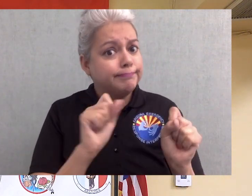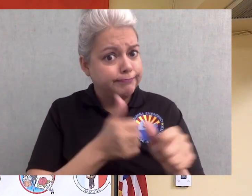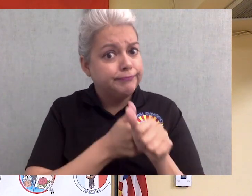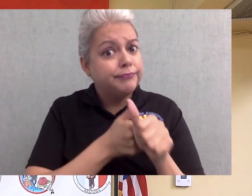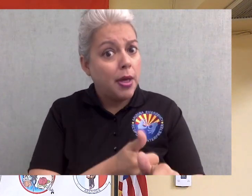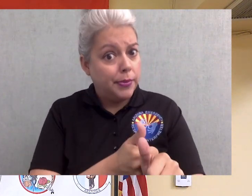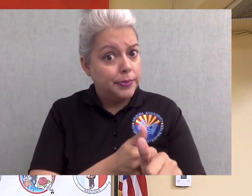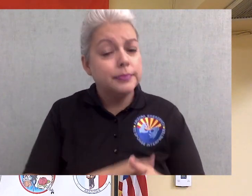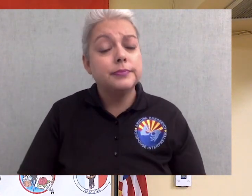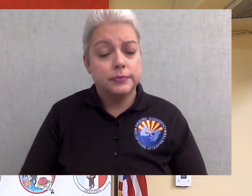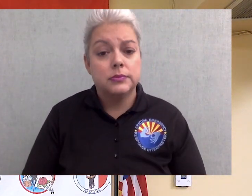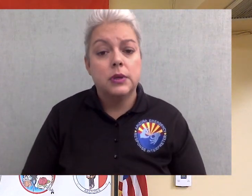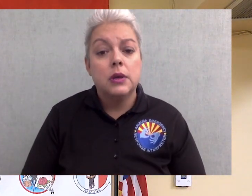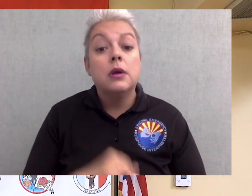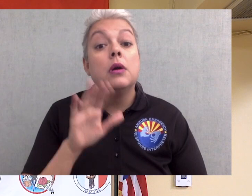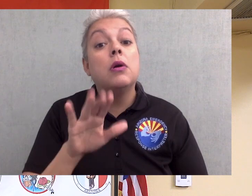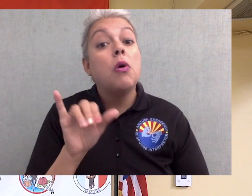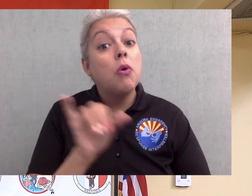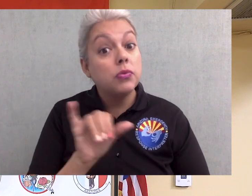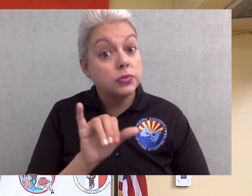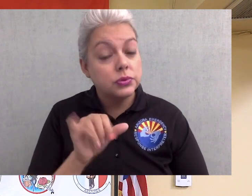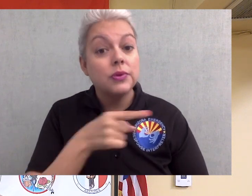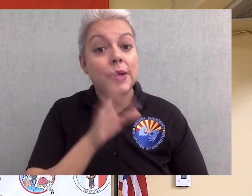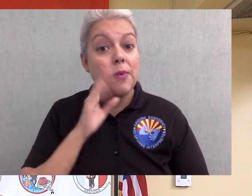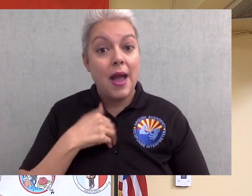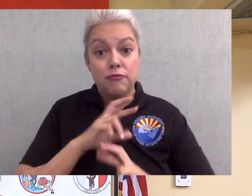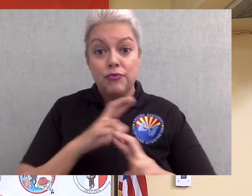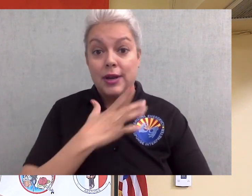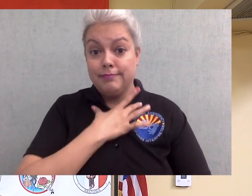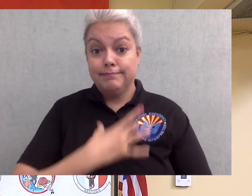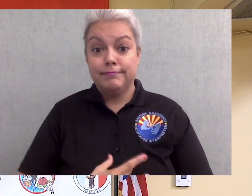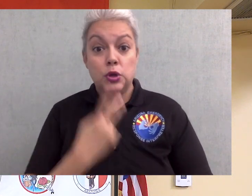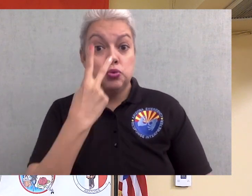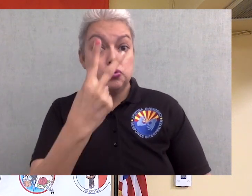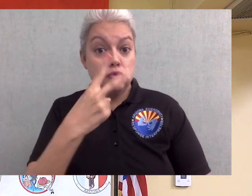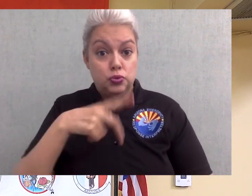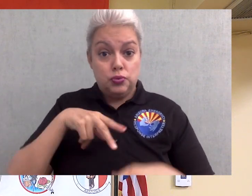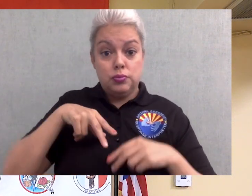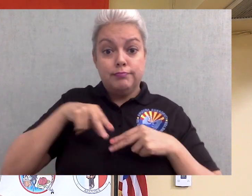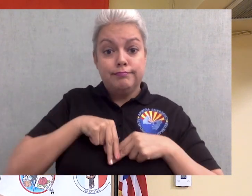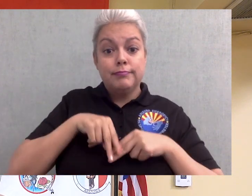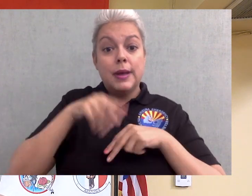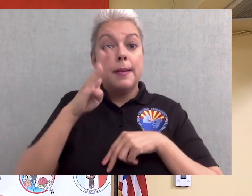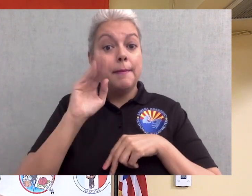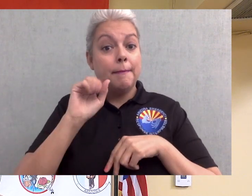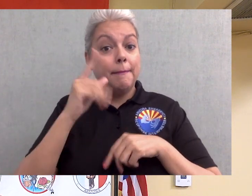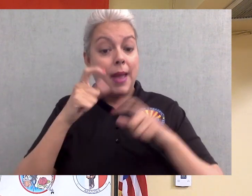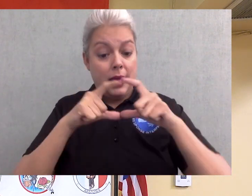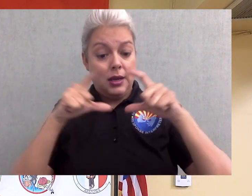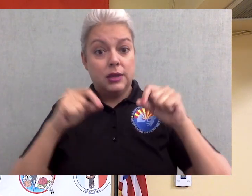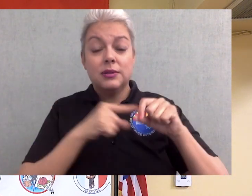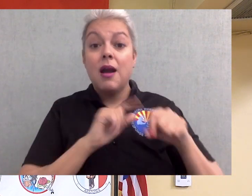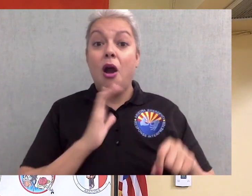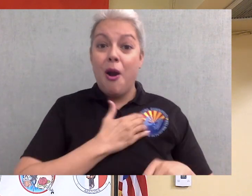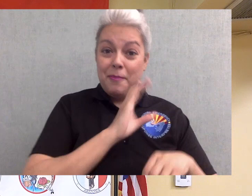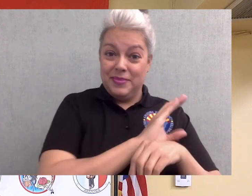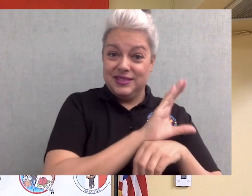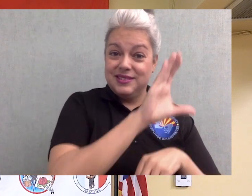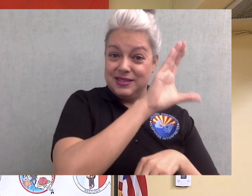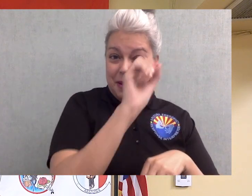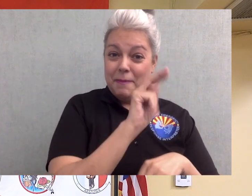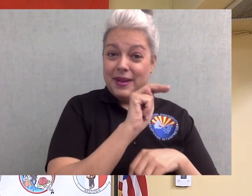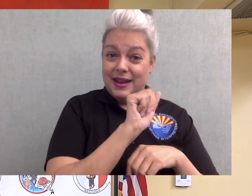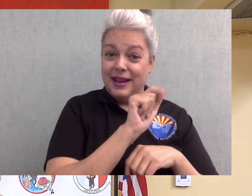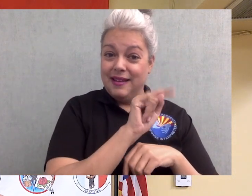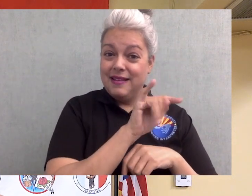well. Likewise, they will have 2 badges on them. One is a company badge with their picture, and another one is the tribe